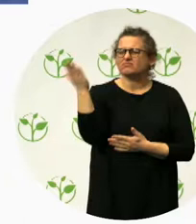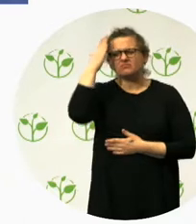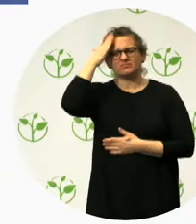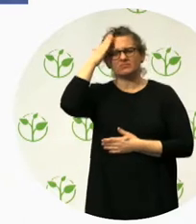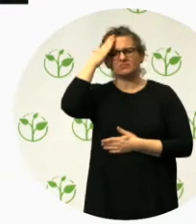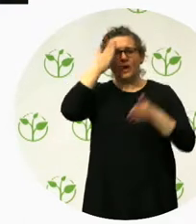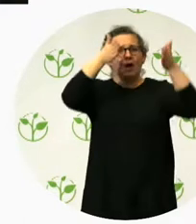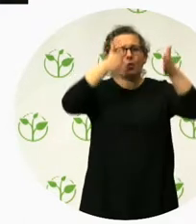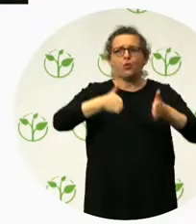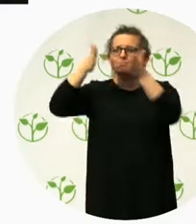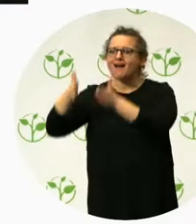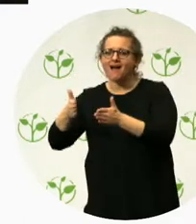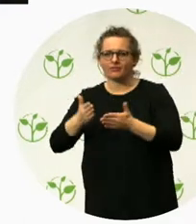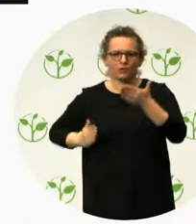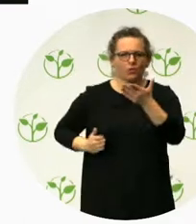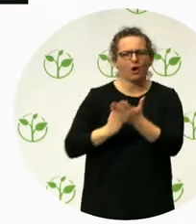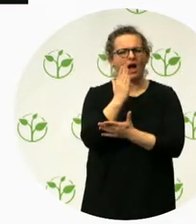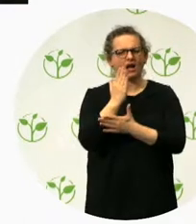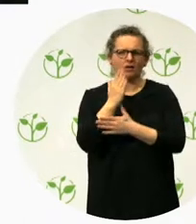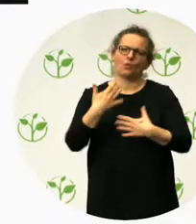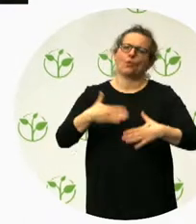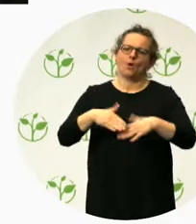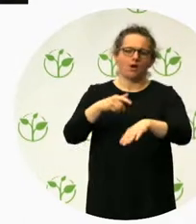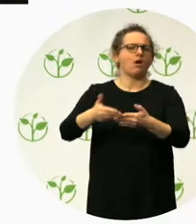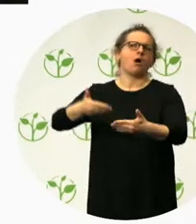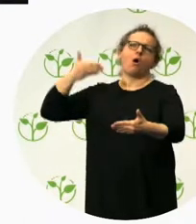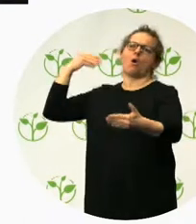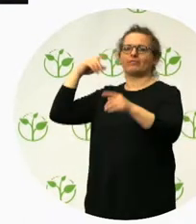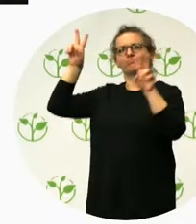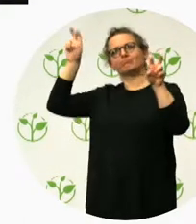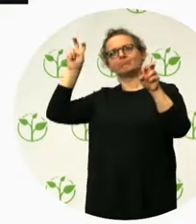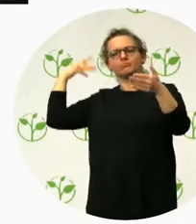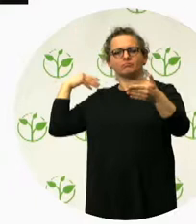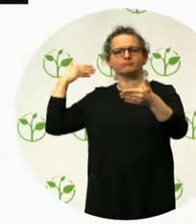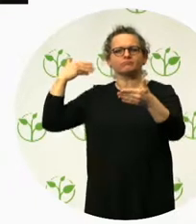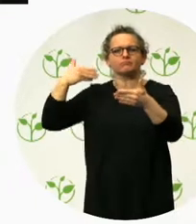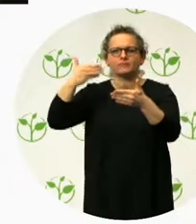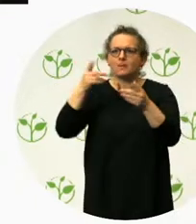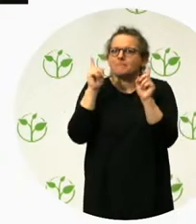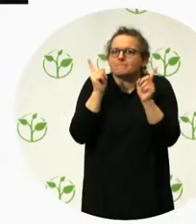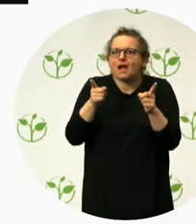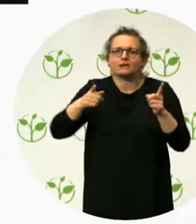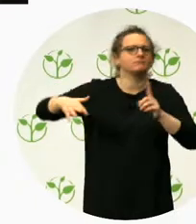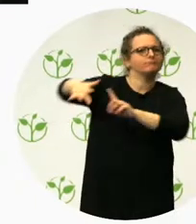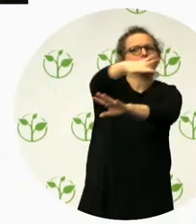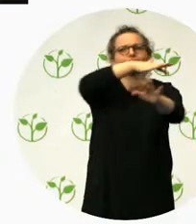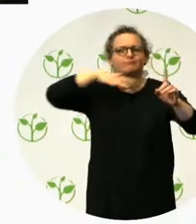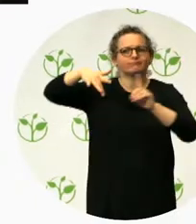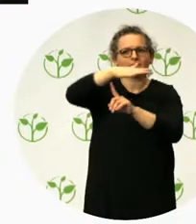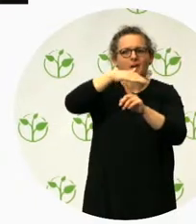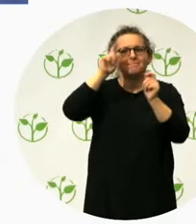of all vulnerable groups in our society, among which are women,